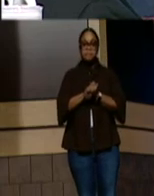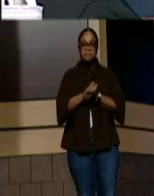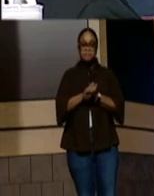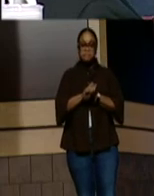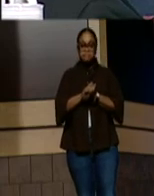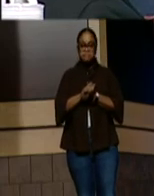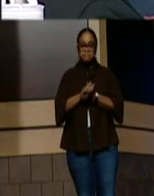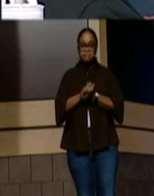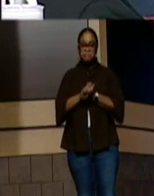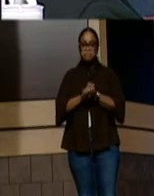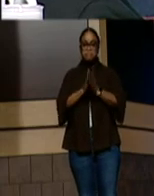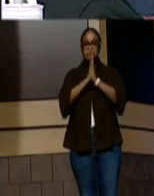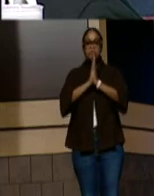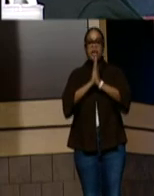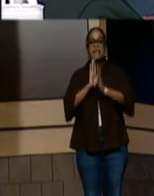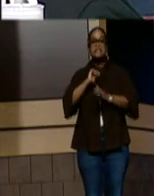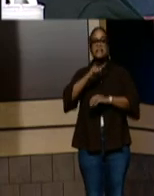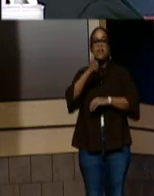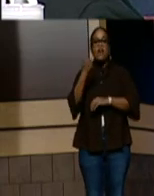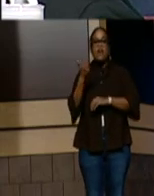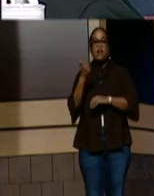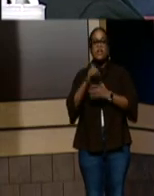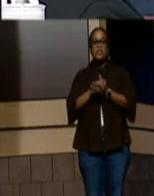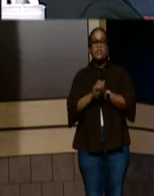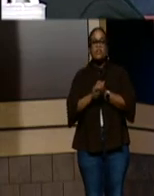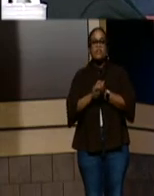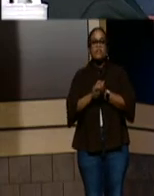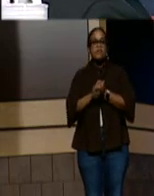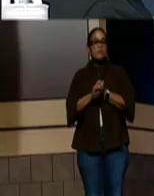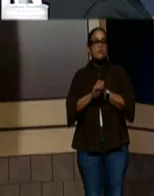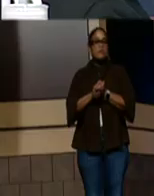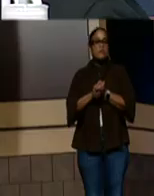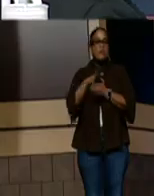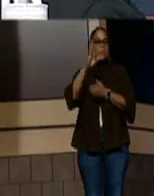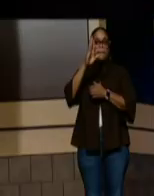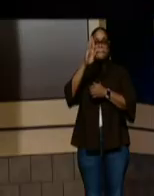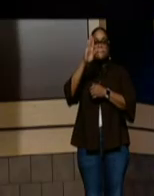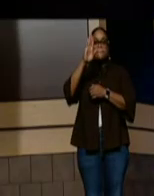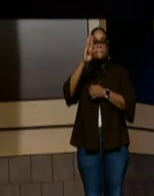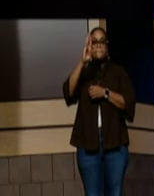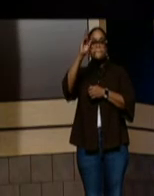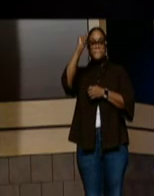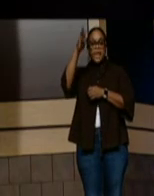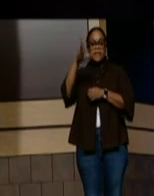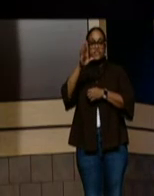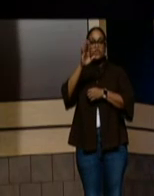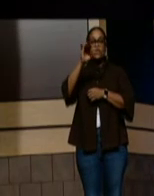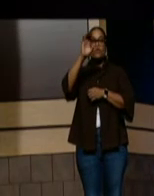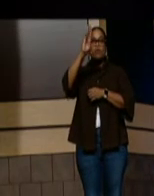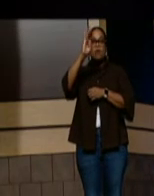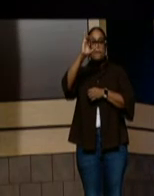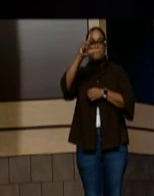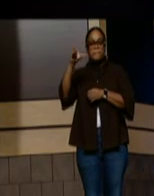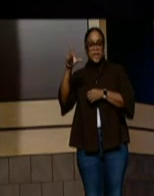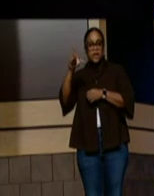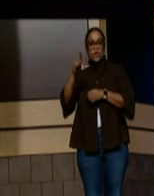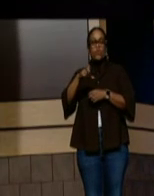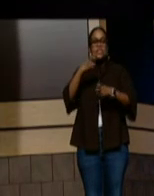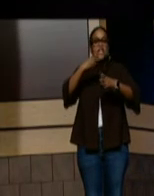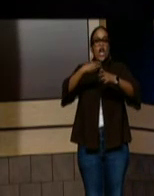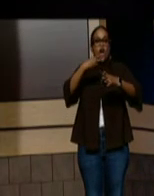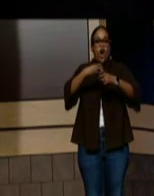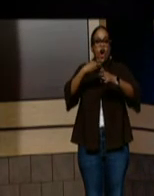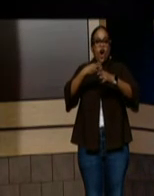By asking our other esteemed colleagues, Pastor Winston, Pastor Muncie, was it difficult to make a